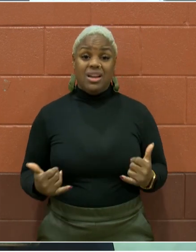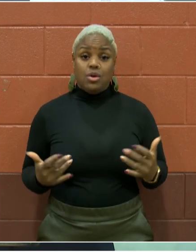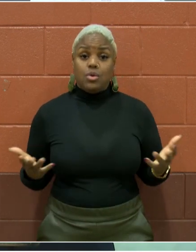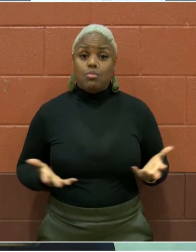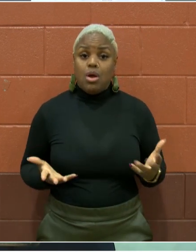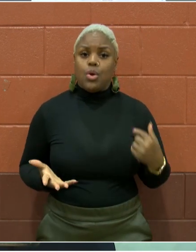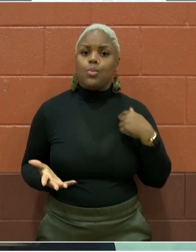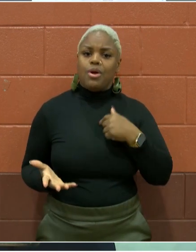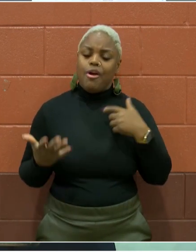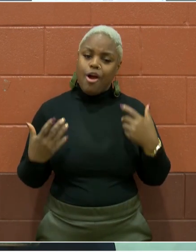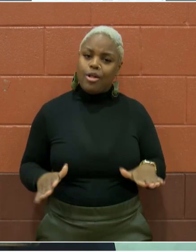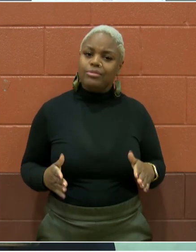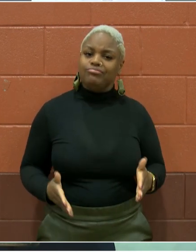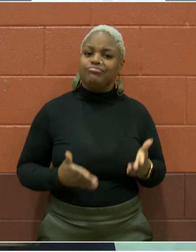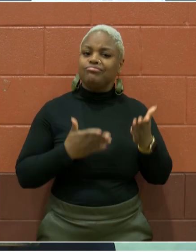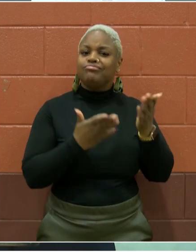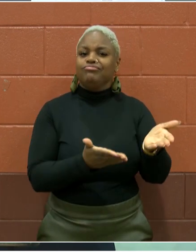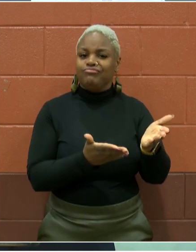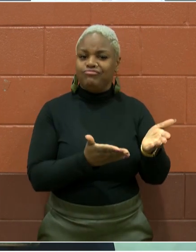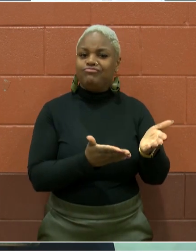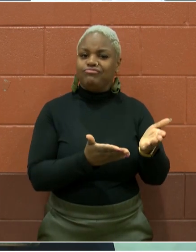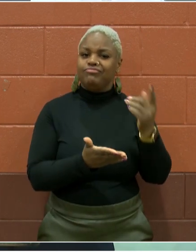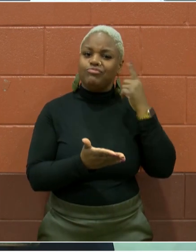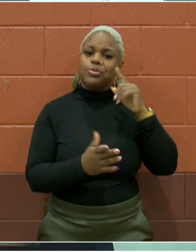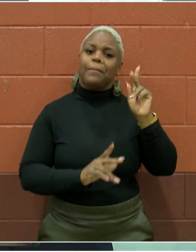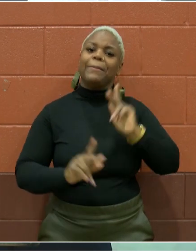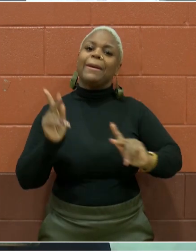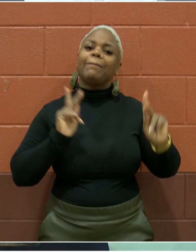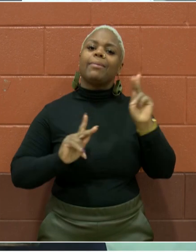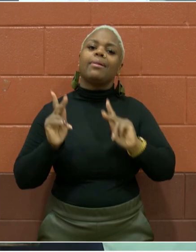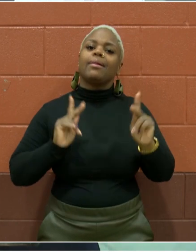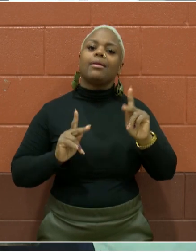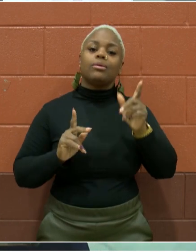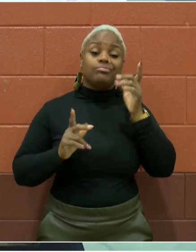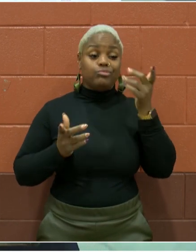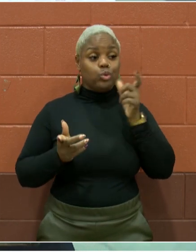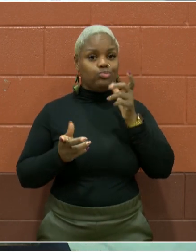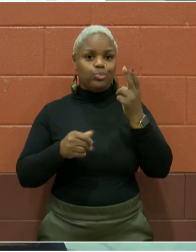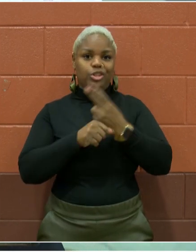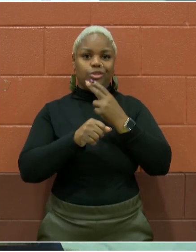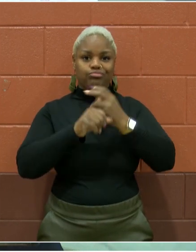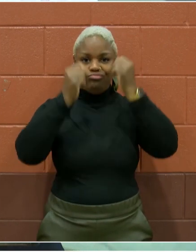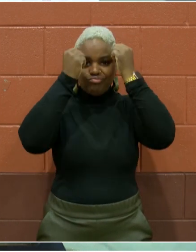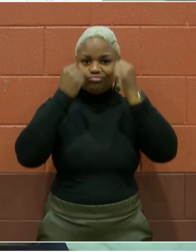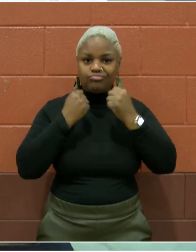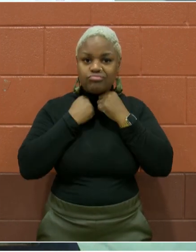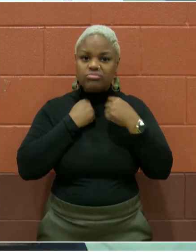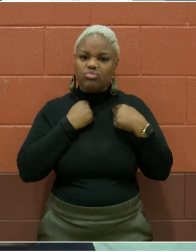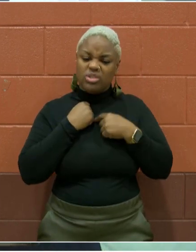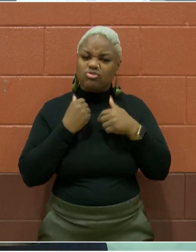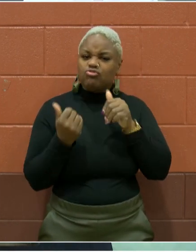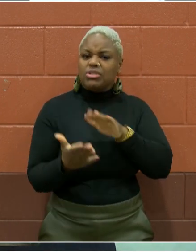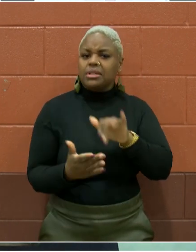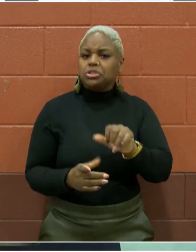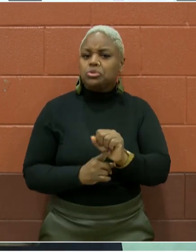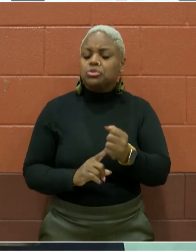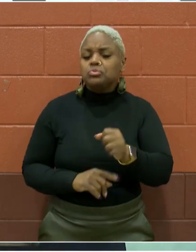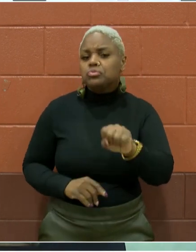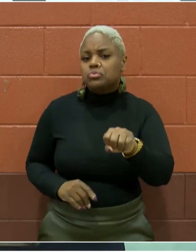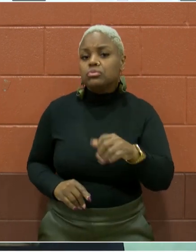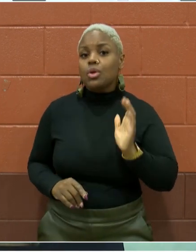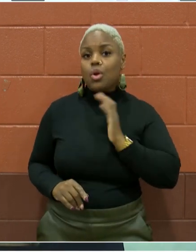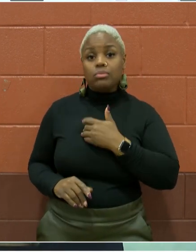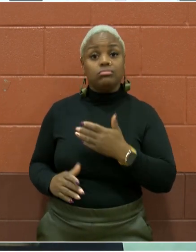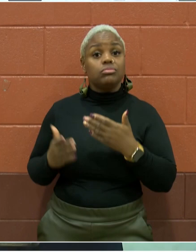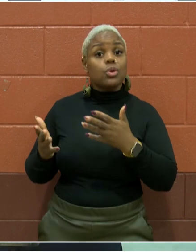proposed in order to address individuals who are wearing masks. And our guidance to them is, again, we will work with them as